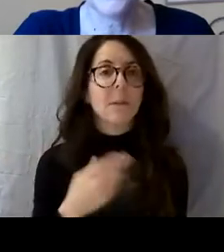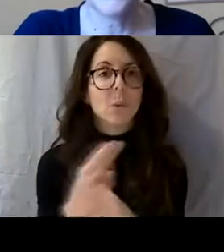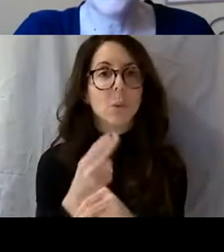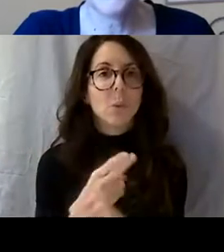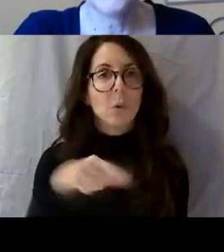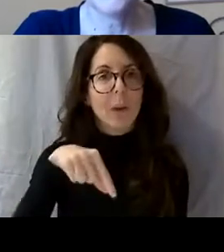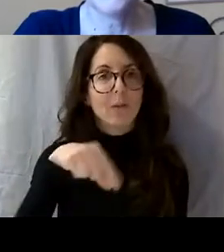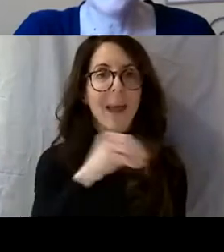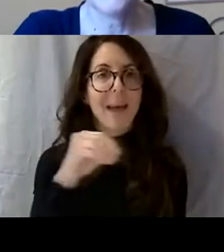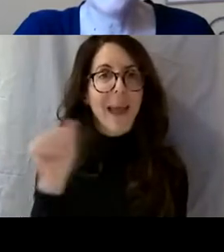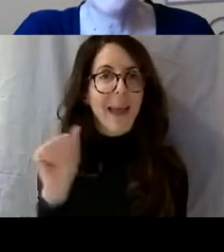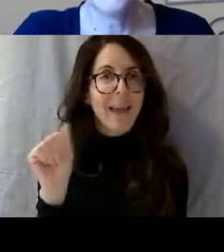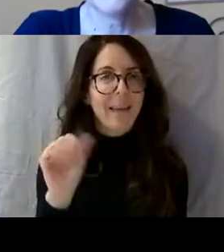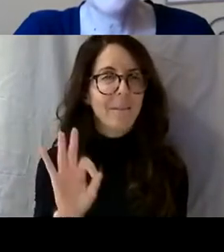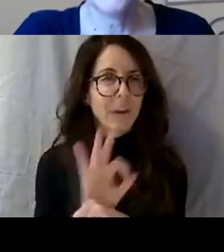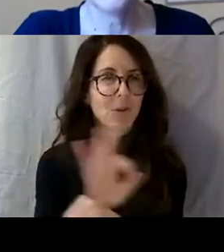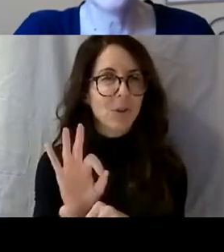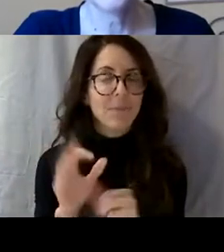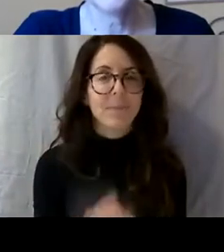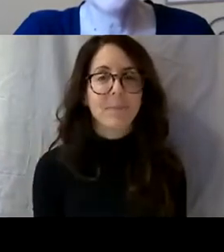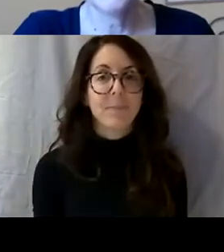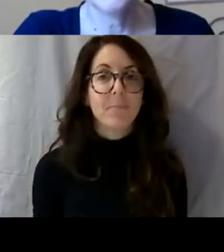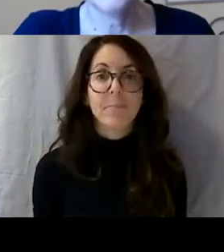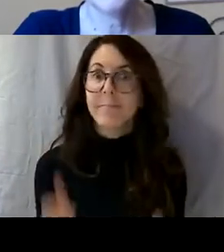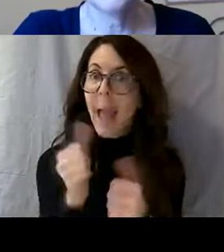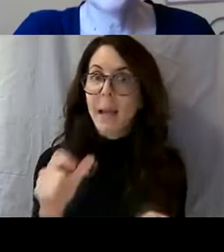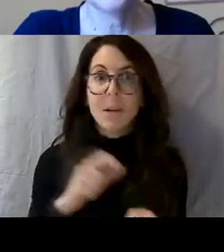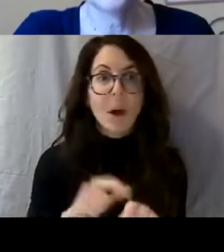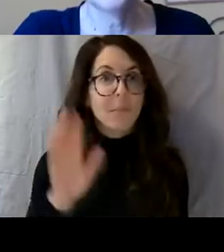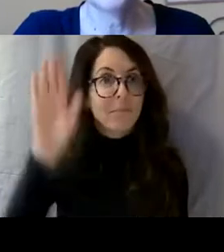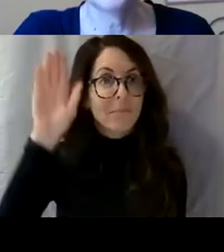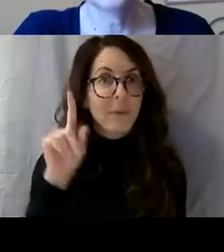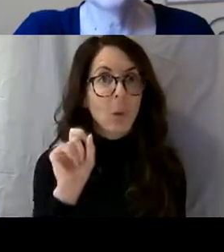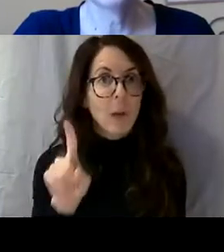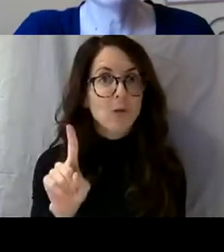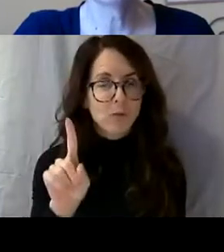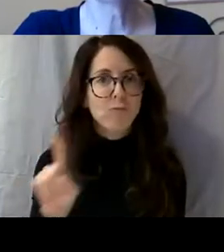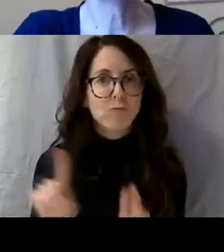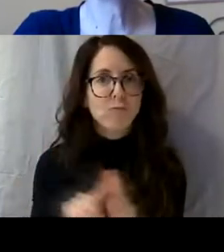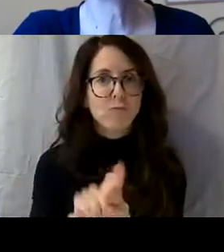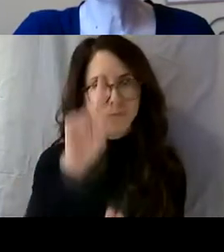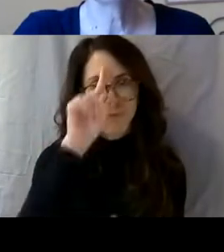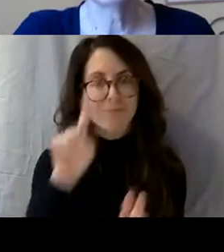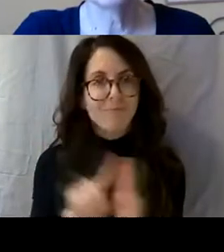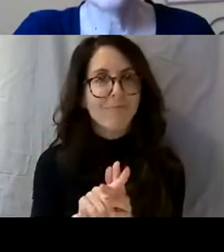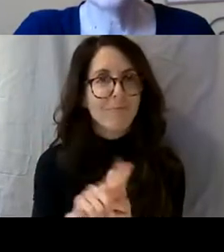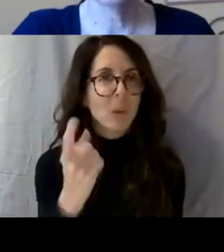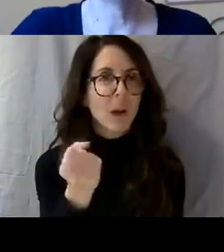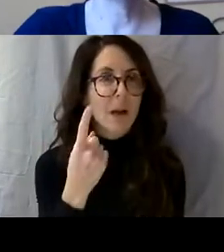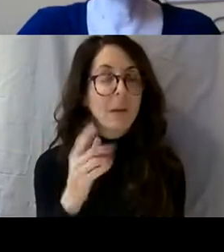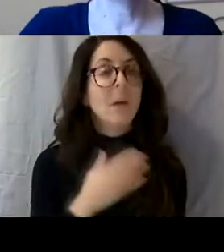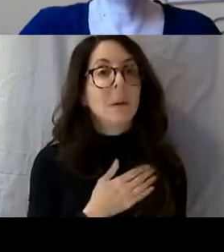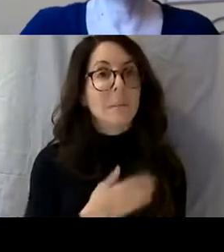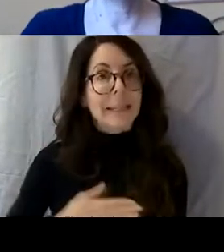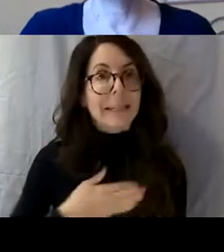function. Please feel free to ask a question anytime during the presentation as it comes to you. We ask that if your question is